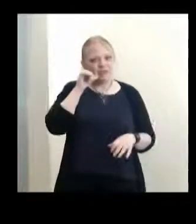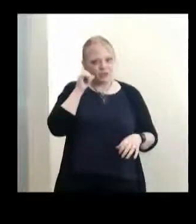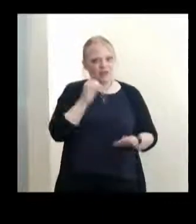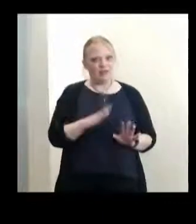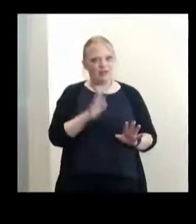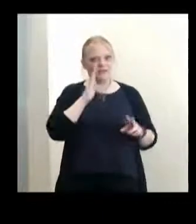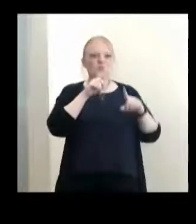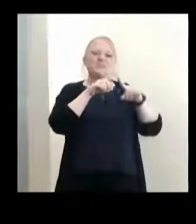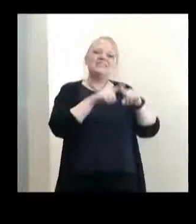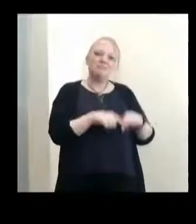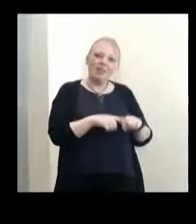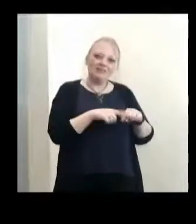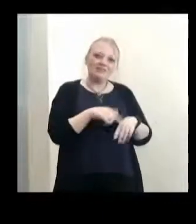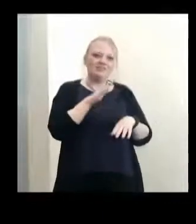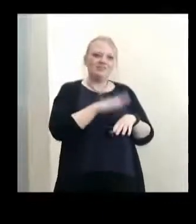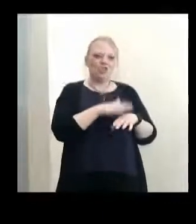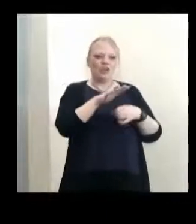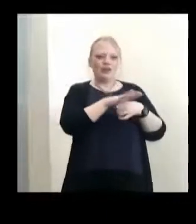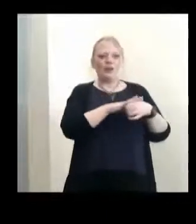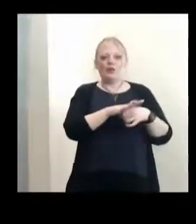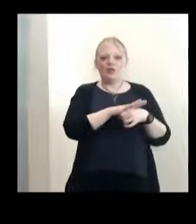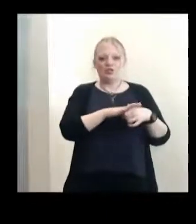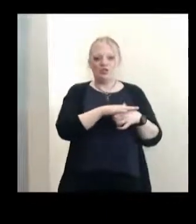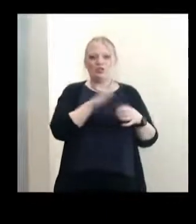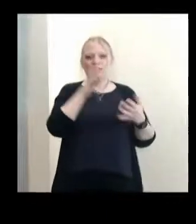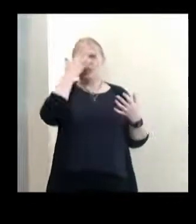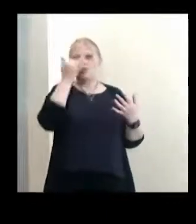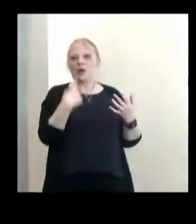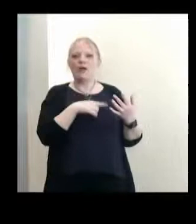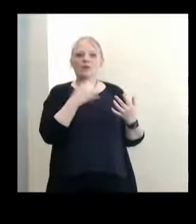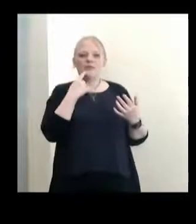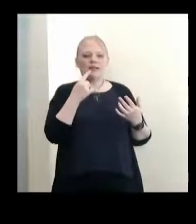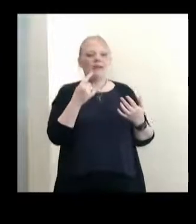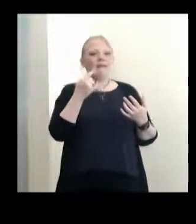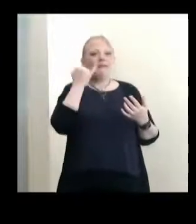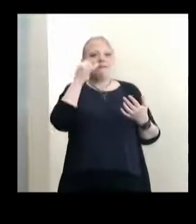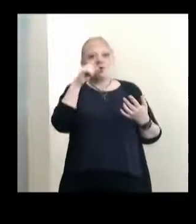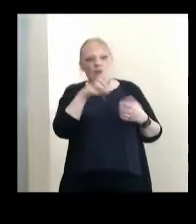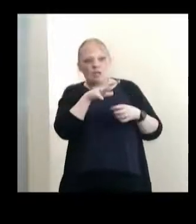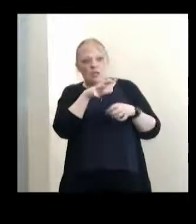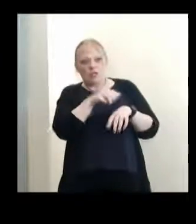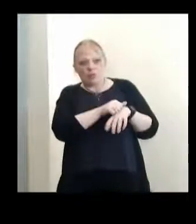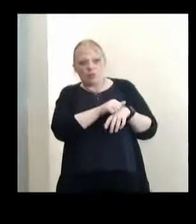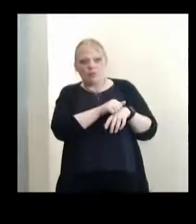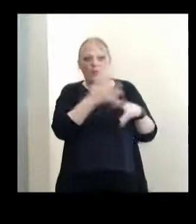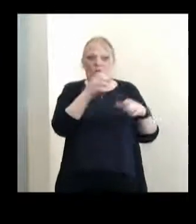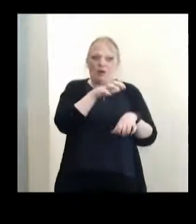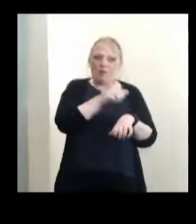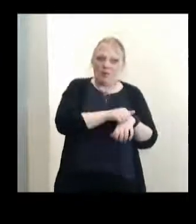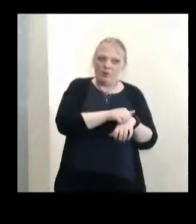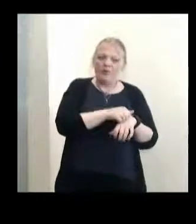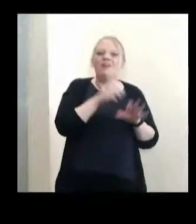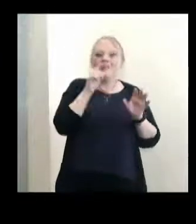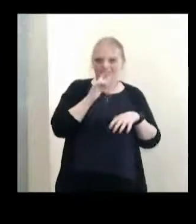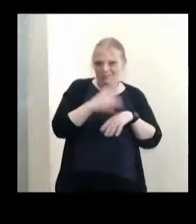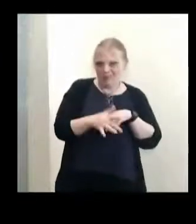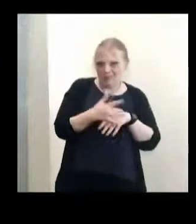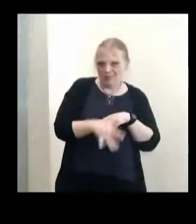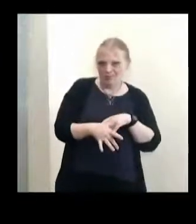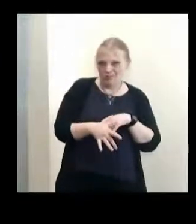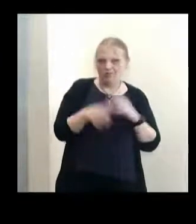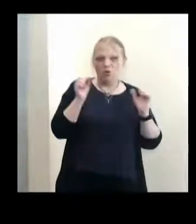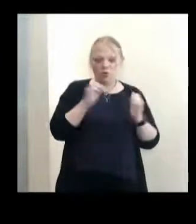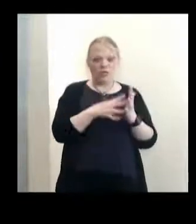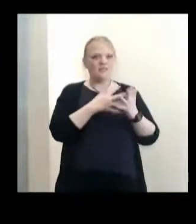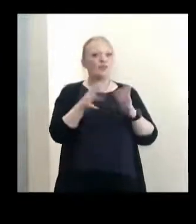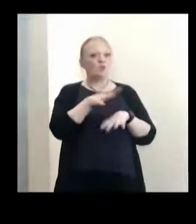on the location. That's why we're saying if you need an appointment, you want to schedule an appointment, appointments are available. You can schedule an appointment